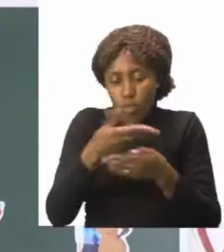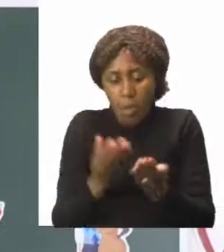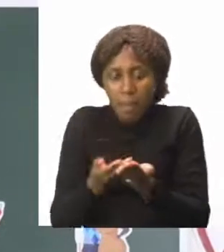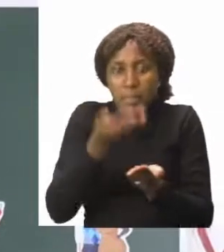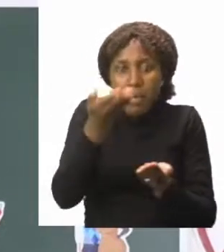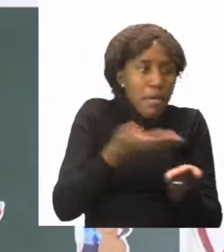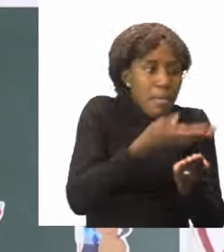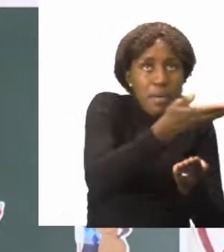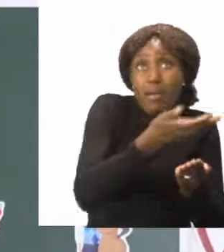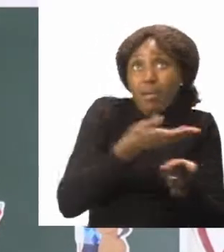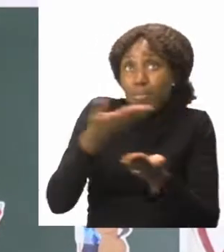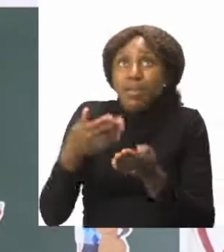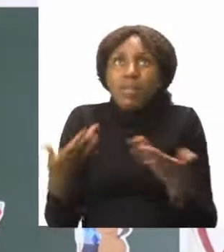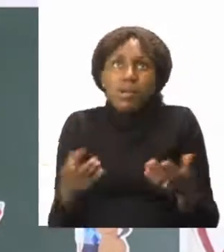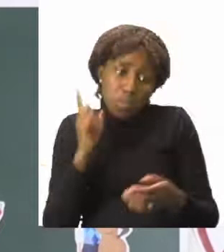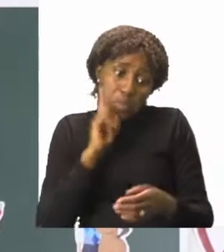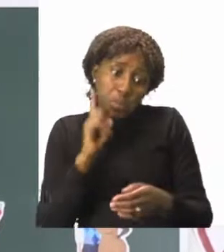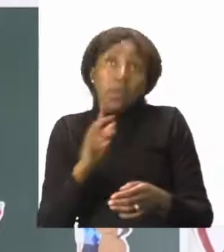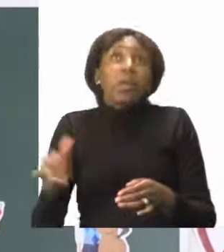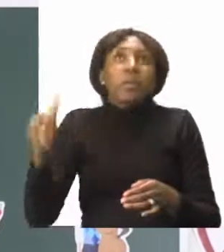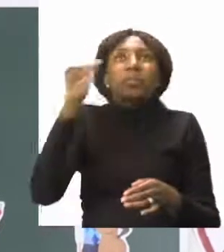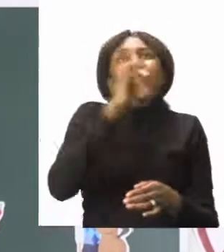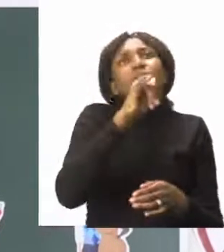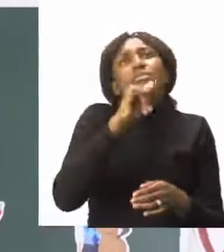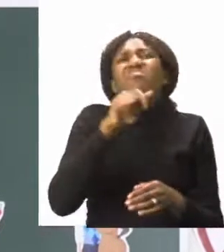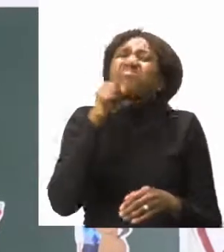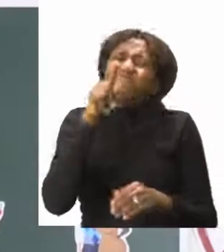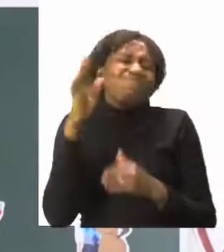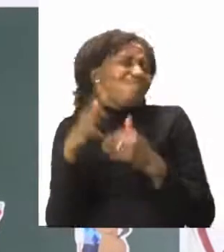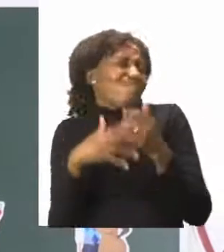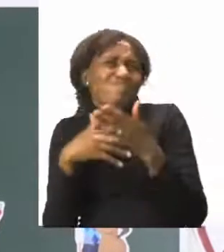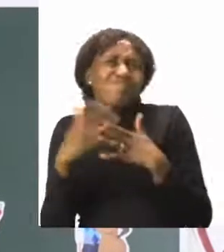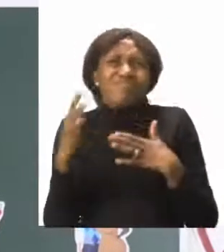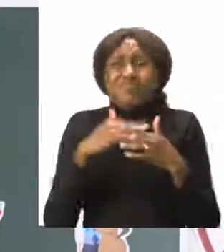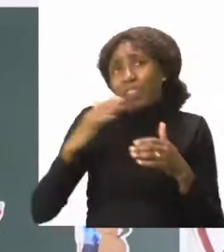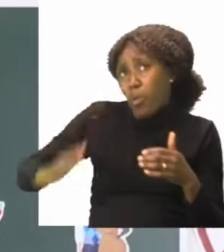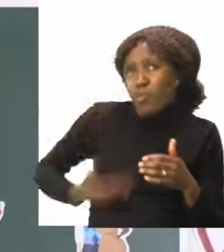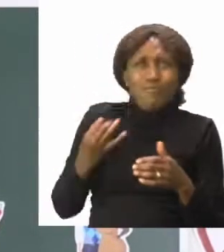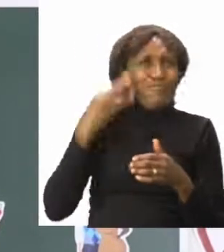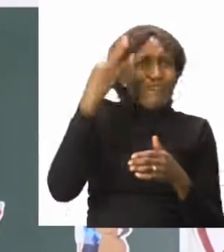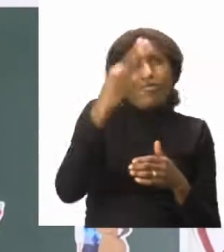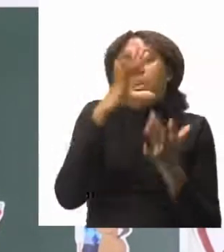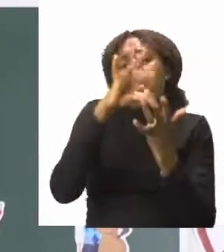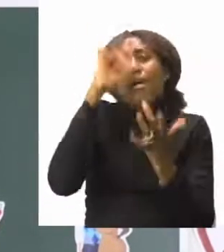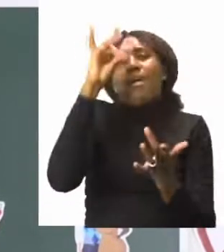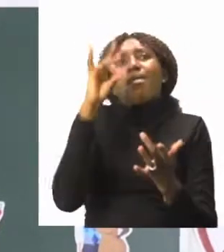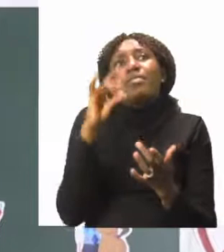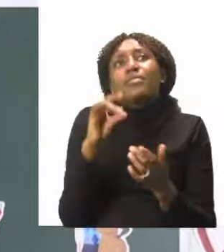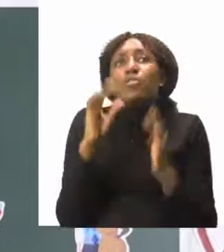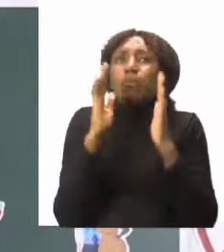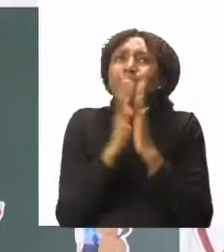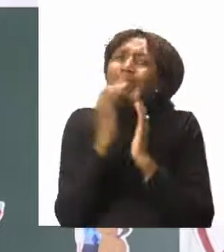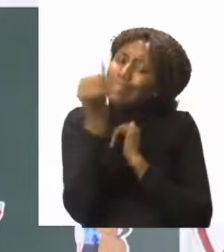the pilots. So you see, boys and girls, you can be anything you want to be. And I really want you to draw